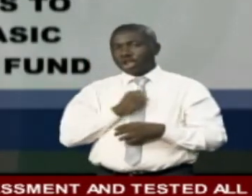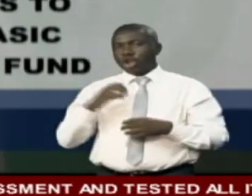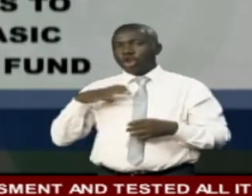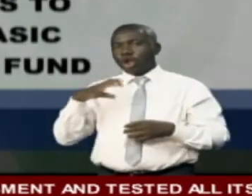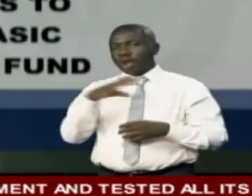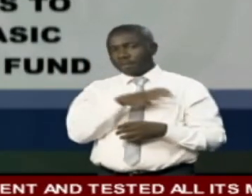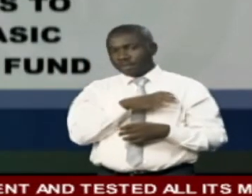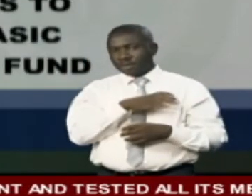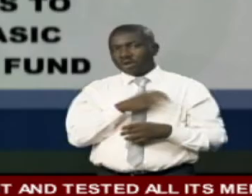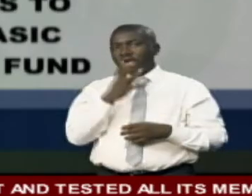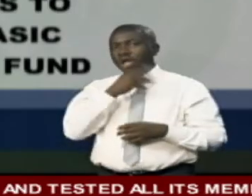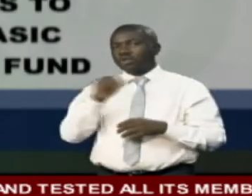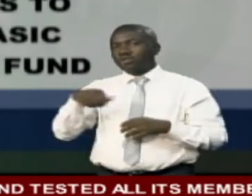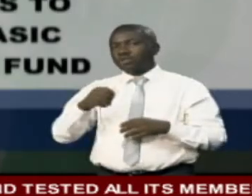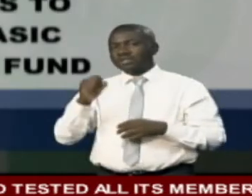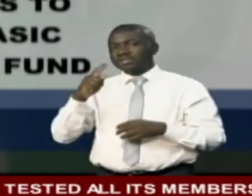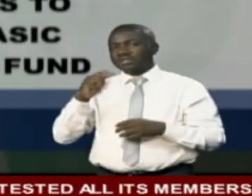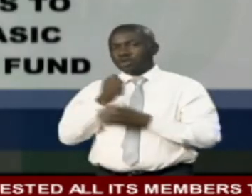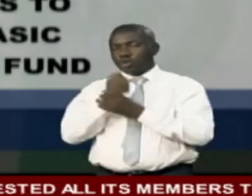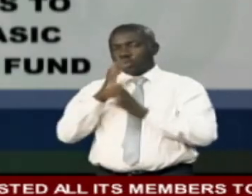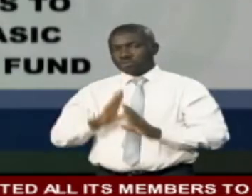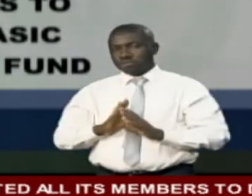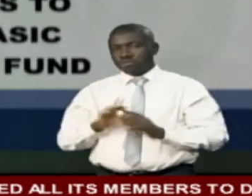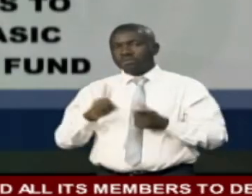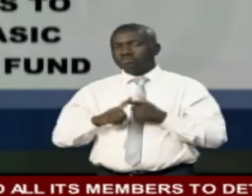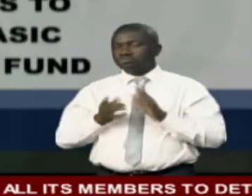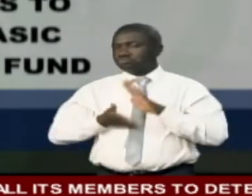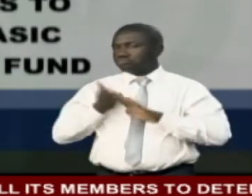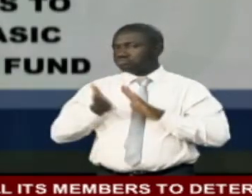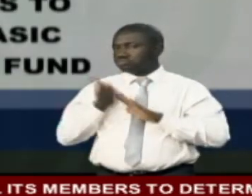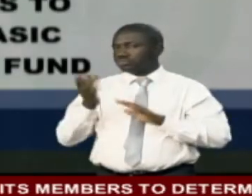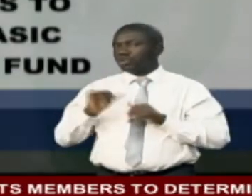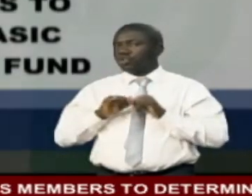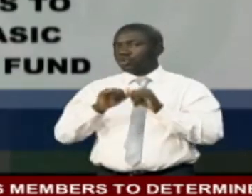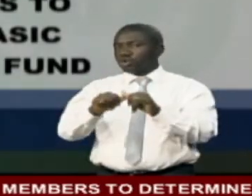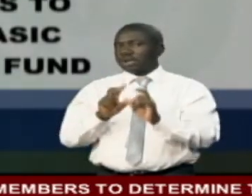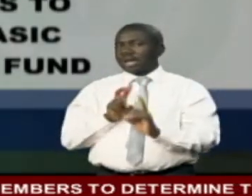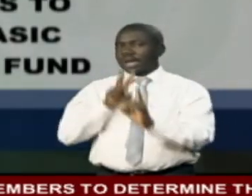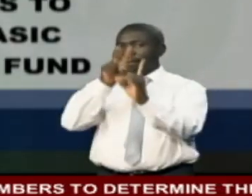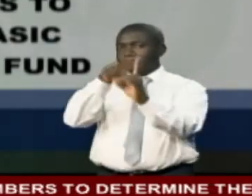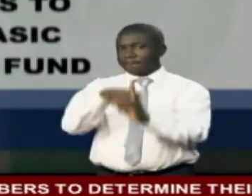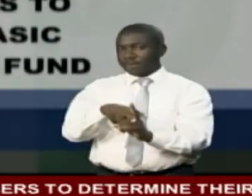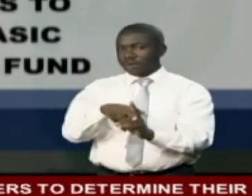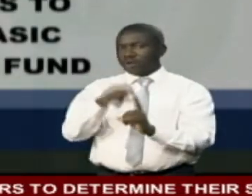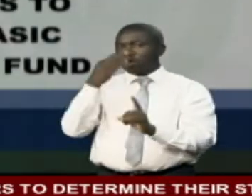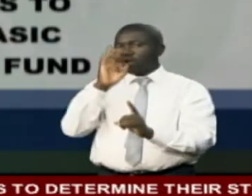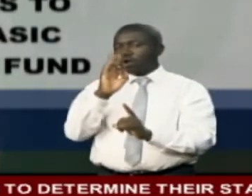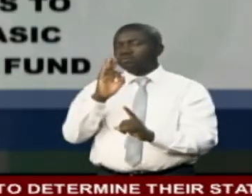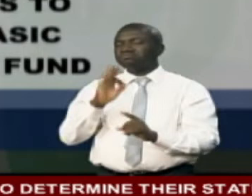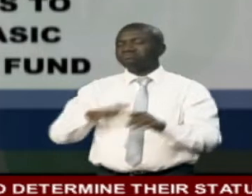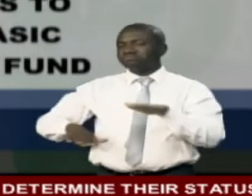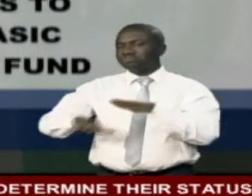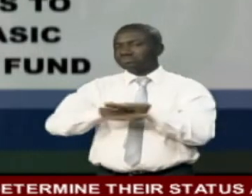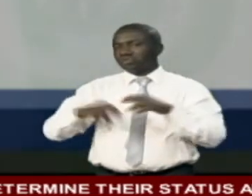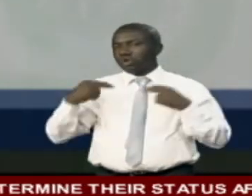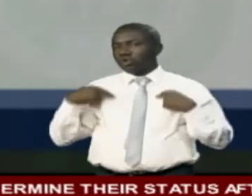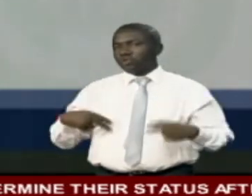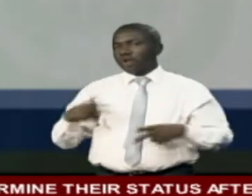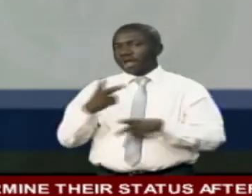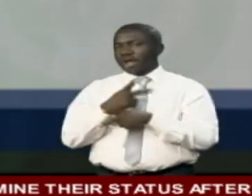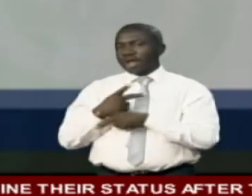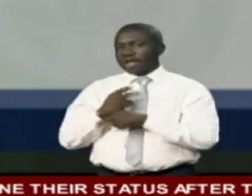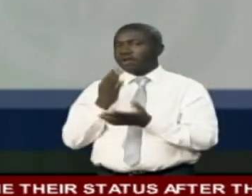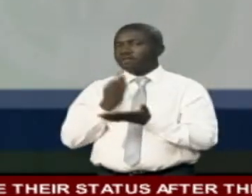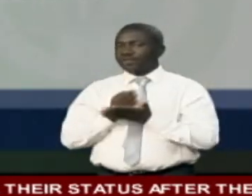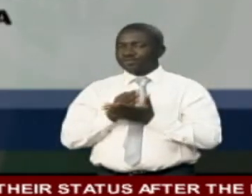other stakeholders in the Health Ministry to facilitate the continuous implementation of Basic Health Care Provision Fund.